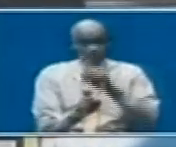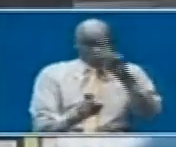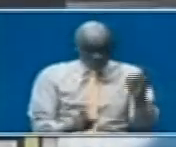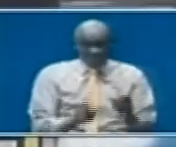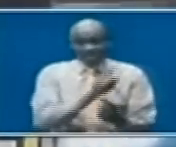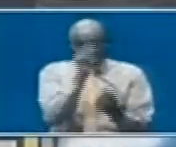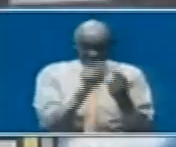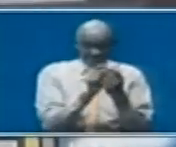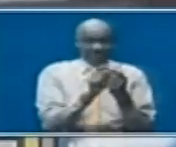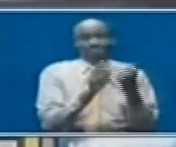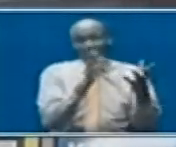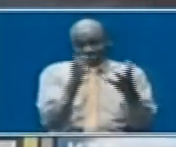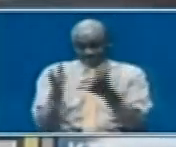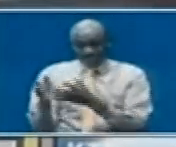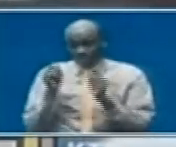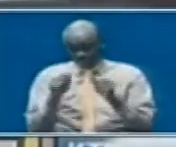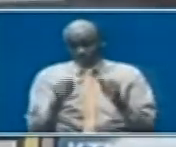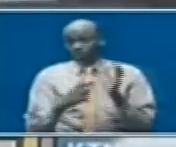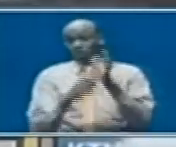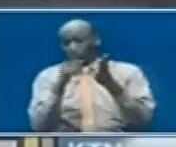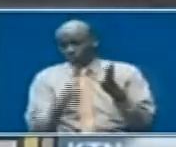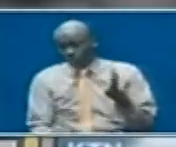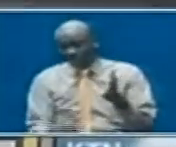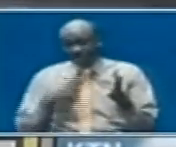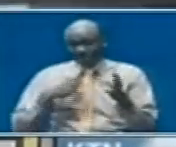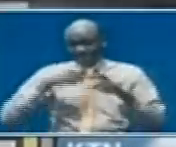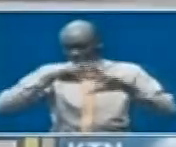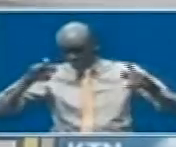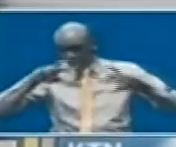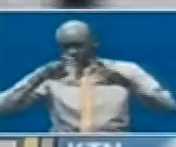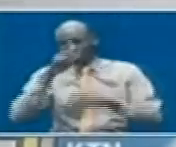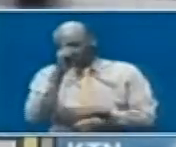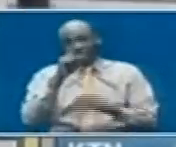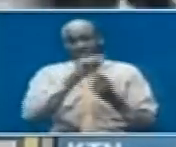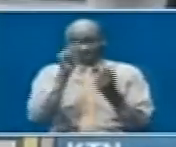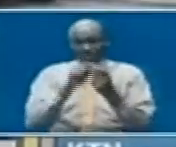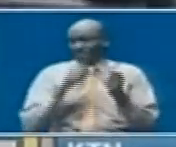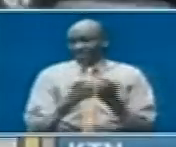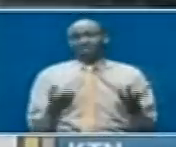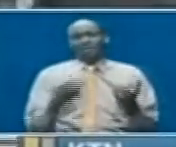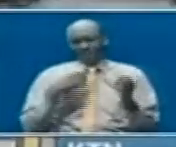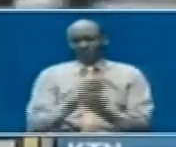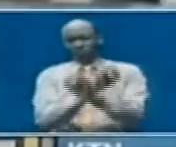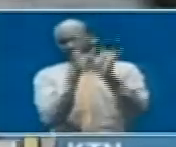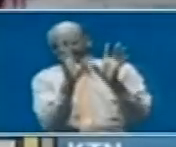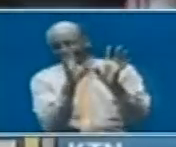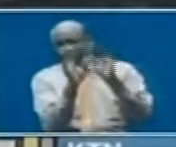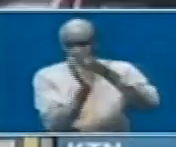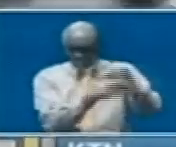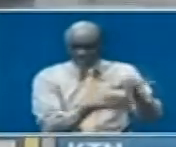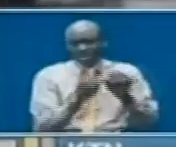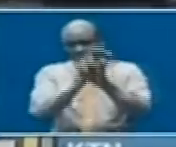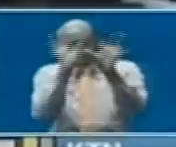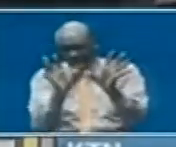specific attorneys, which is a sort of indication that she's looking for something specific to sort of clarify the issue of